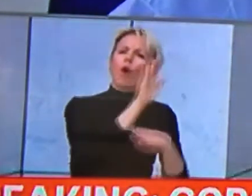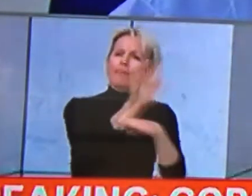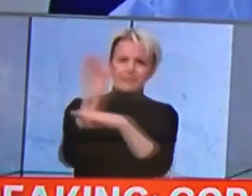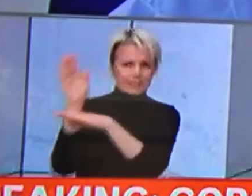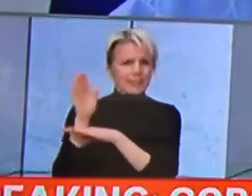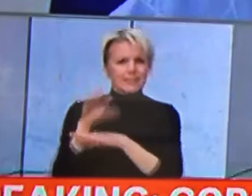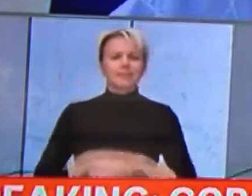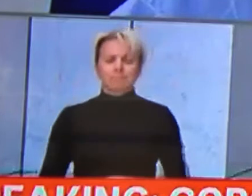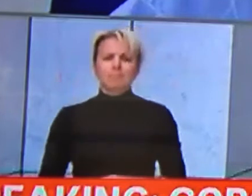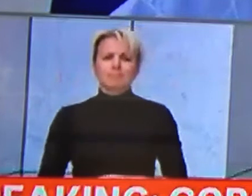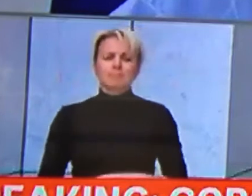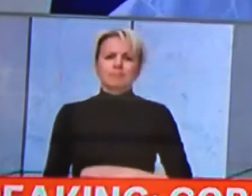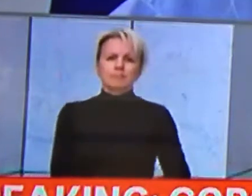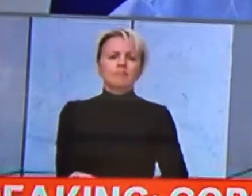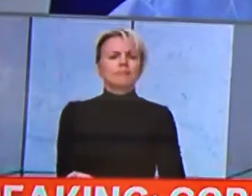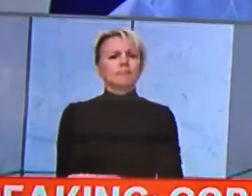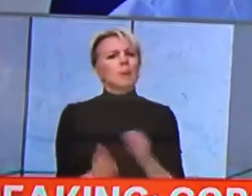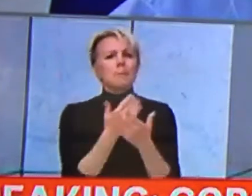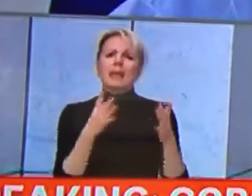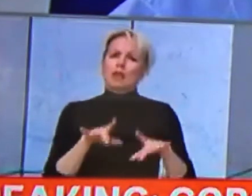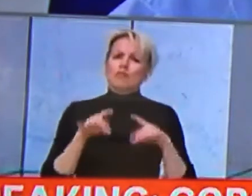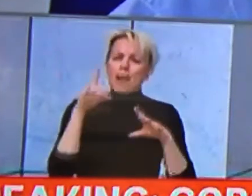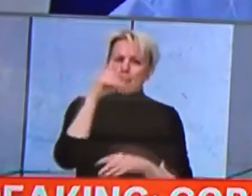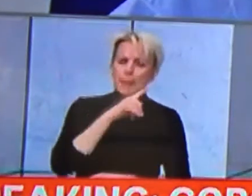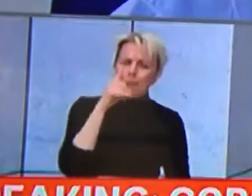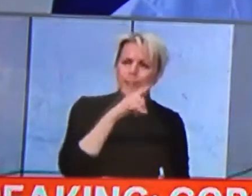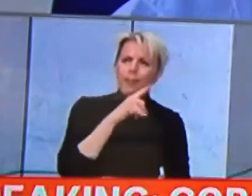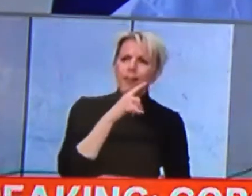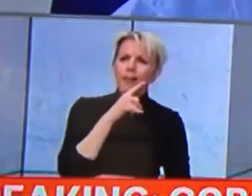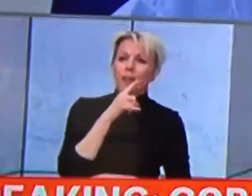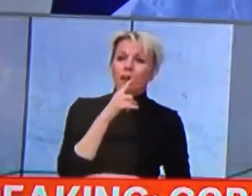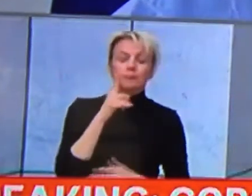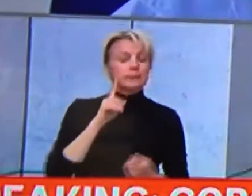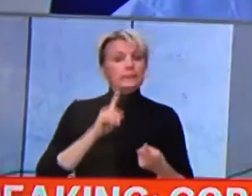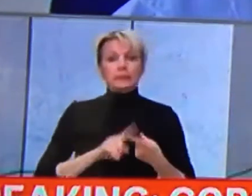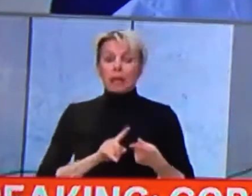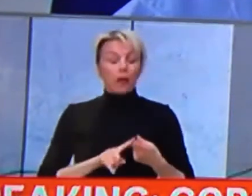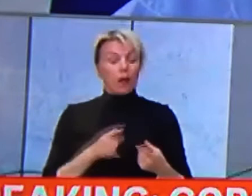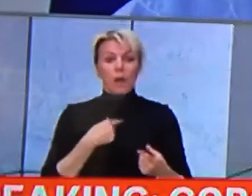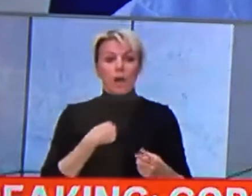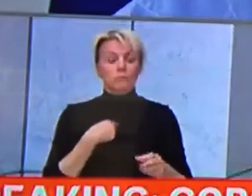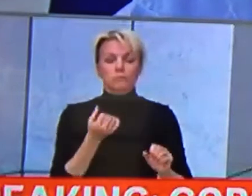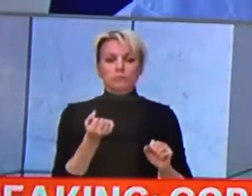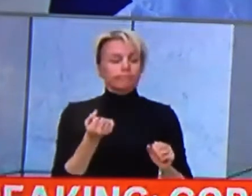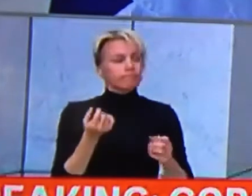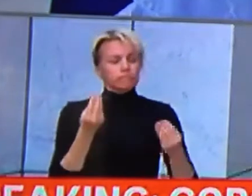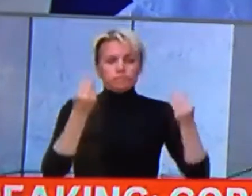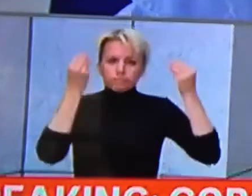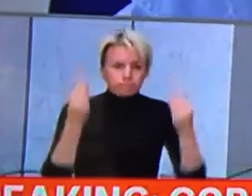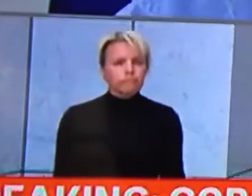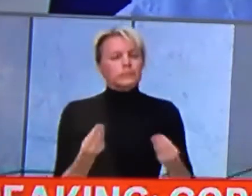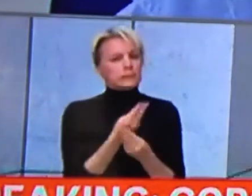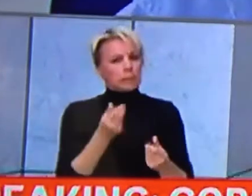and even more amazingly, those who continued to leave the country even after a do not travel advice was